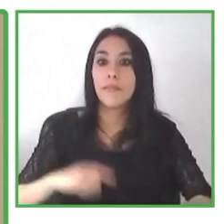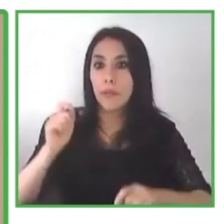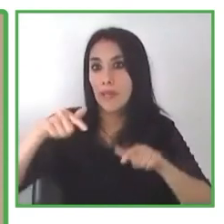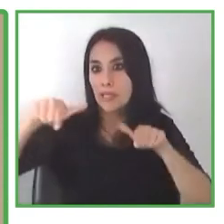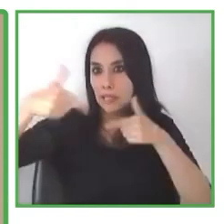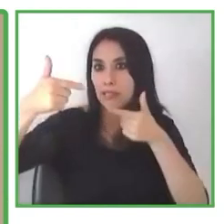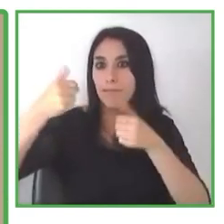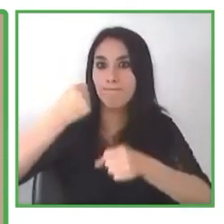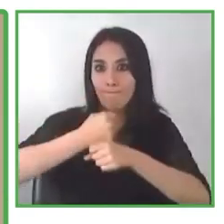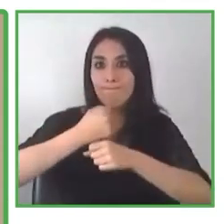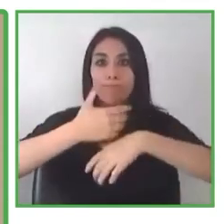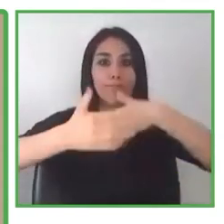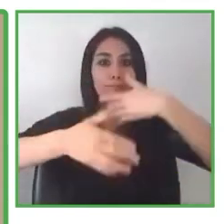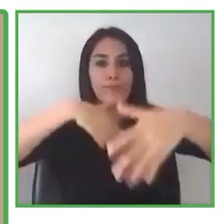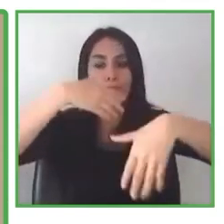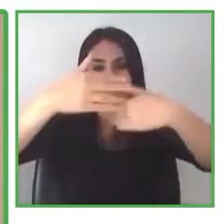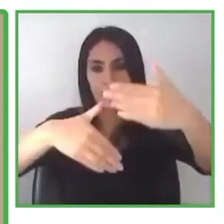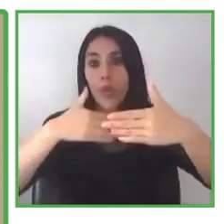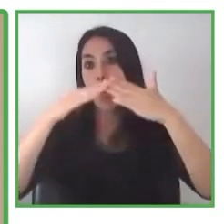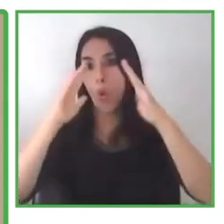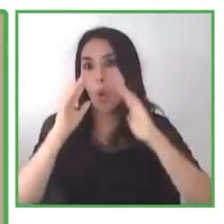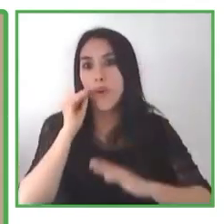and they have been having issues